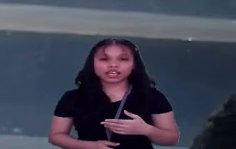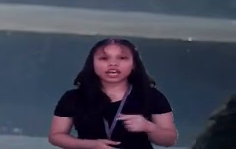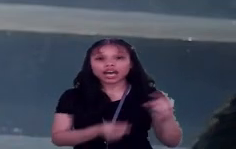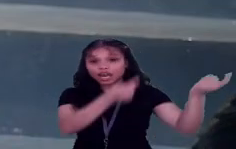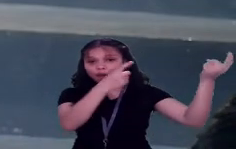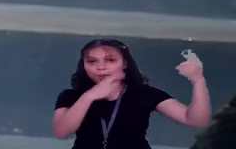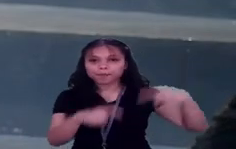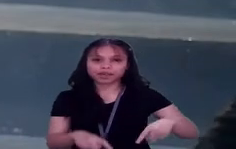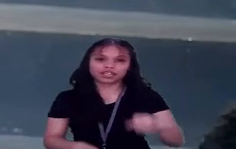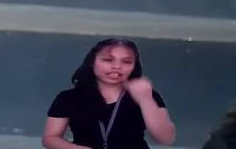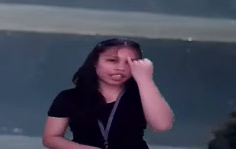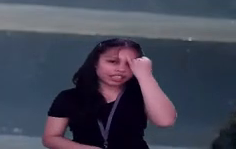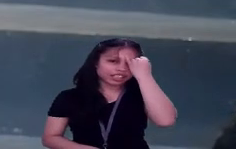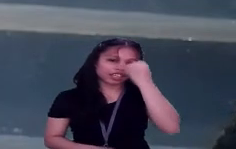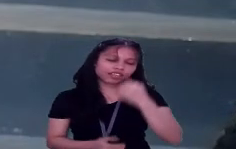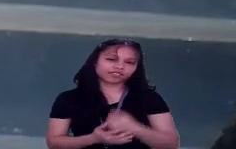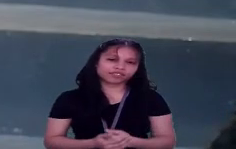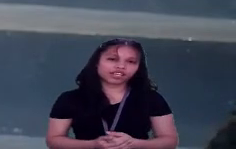That is really a burden to me.